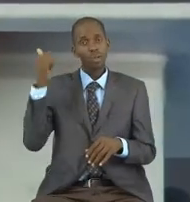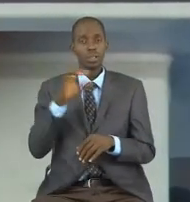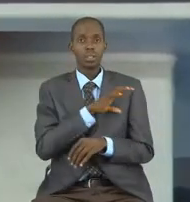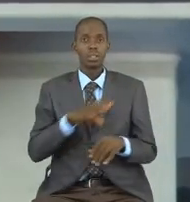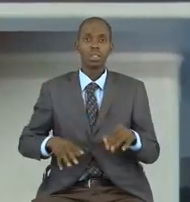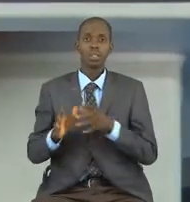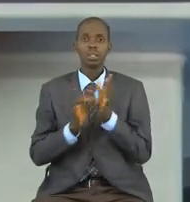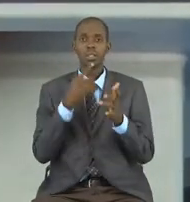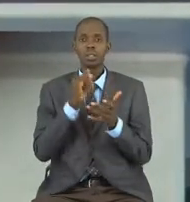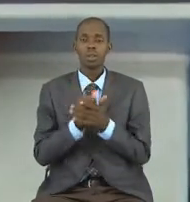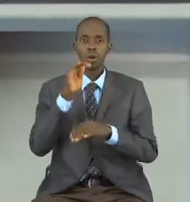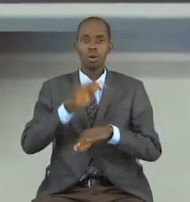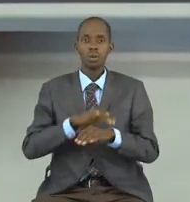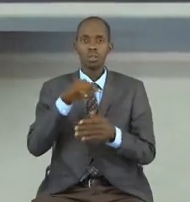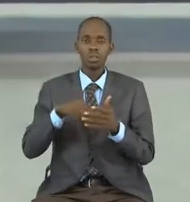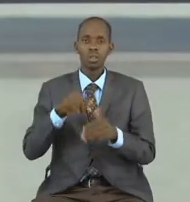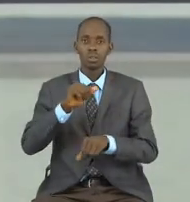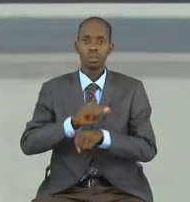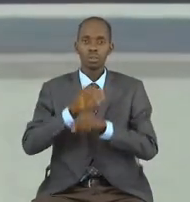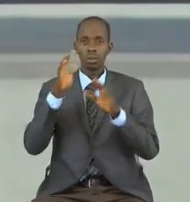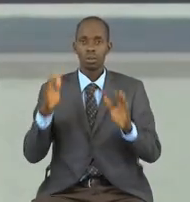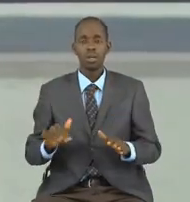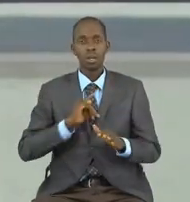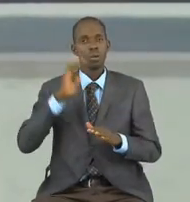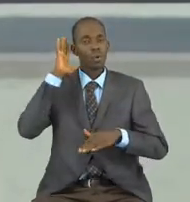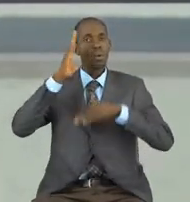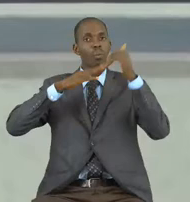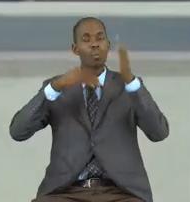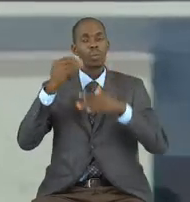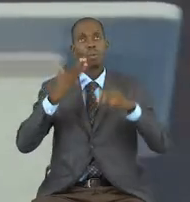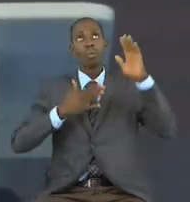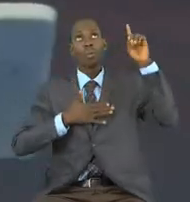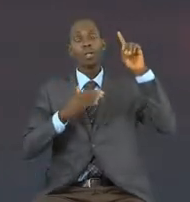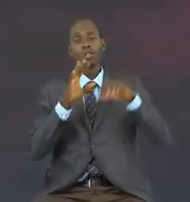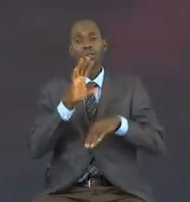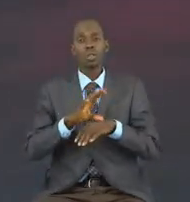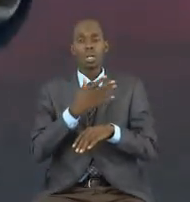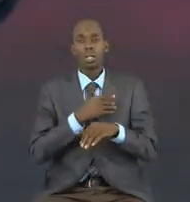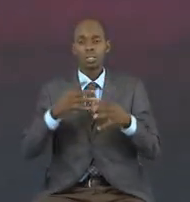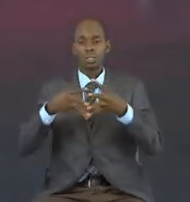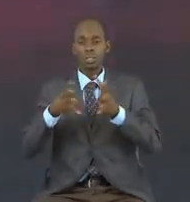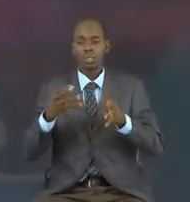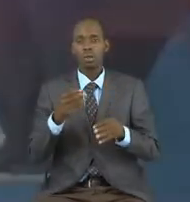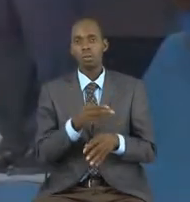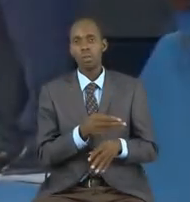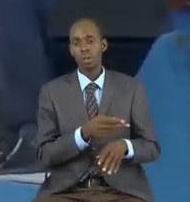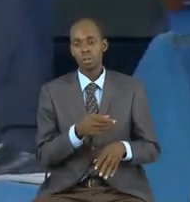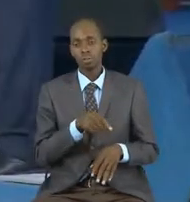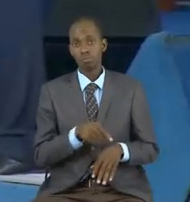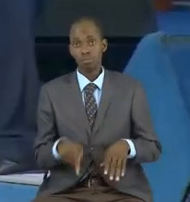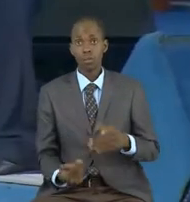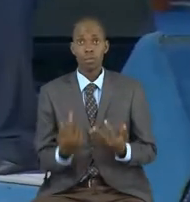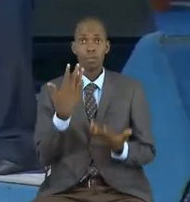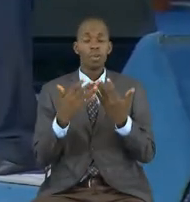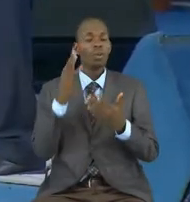my church, and the gates of hell shall not prevail against it. Thank God, the church is still